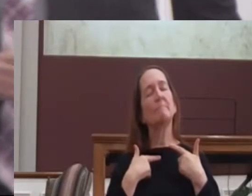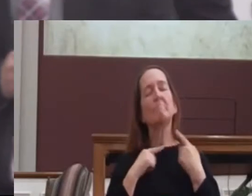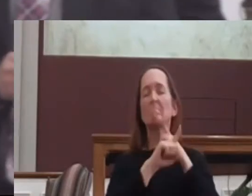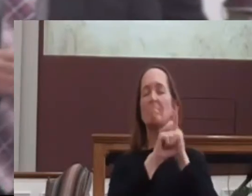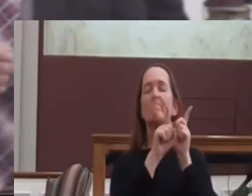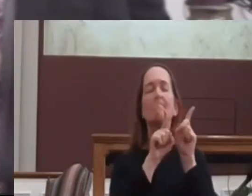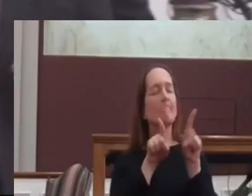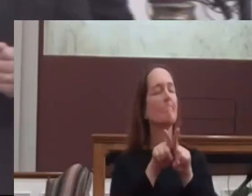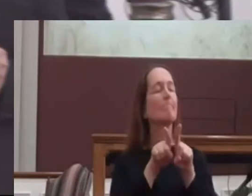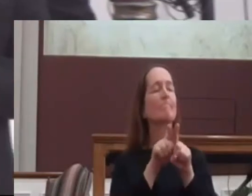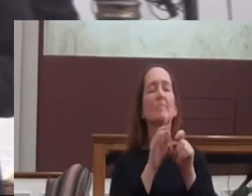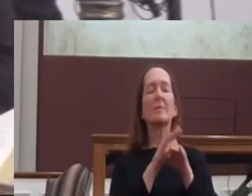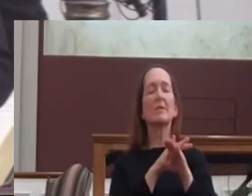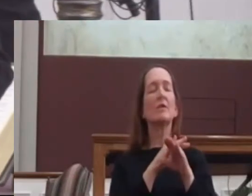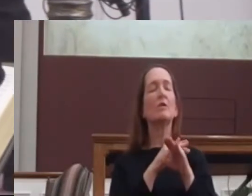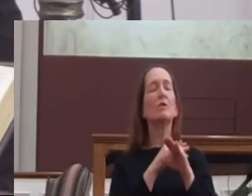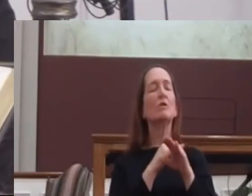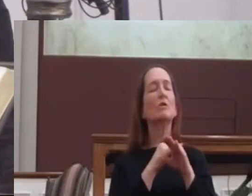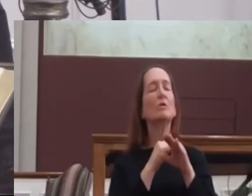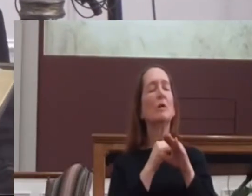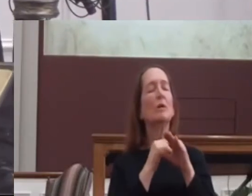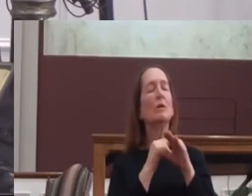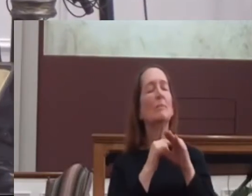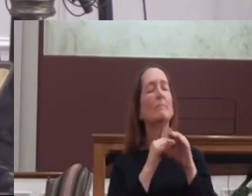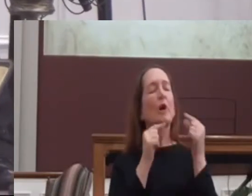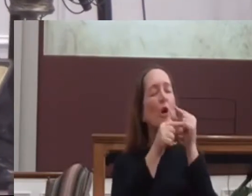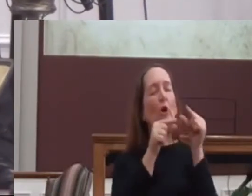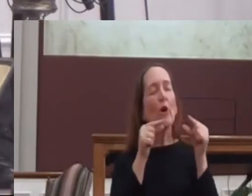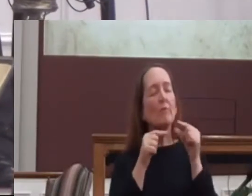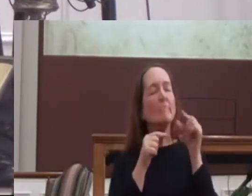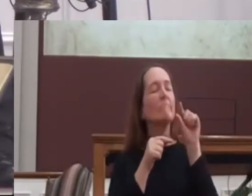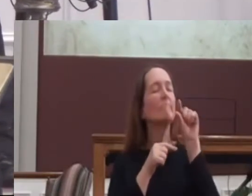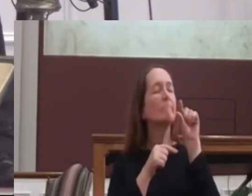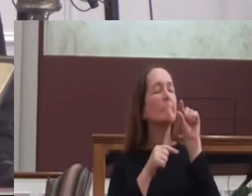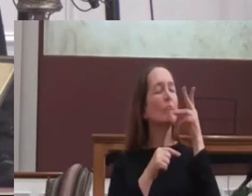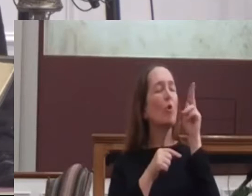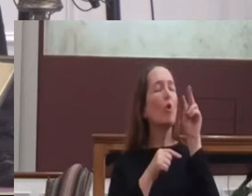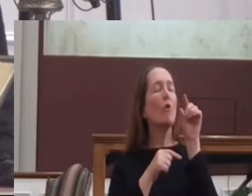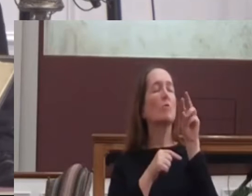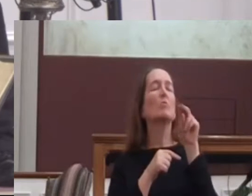choose. But God, just like in the garden